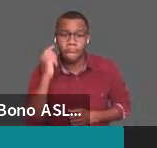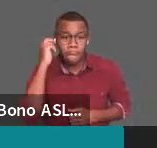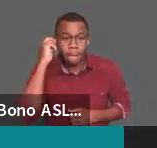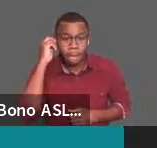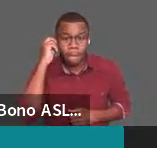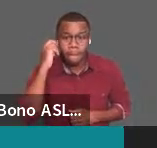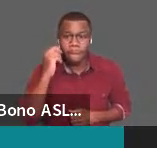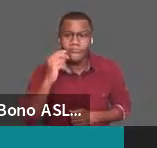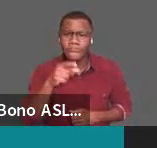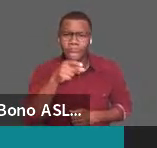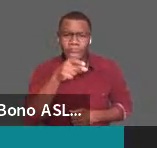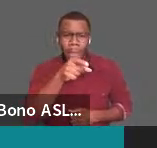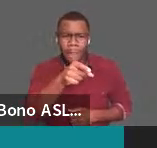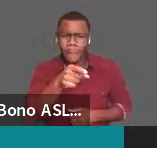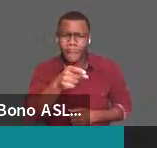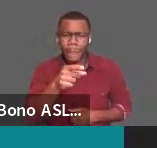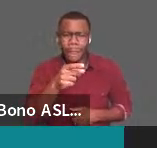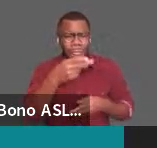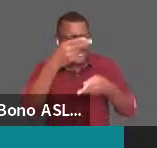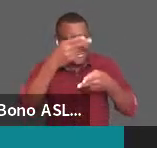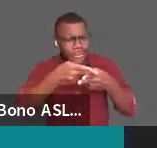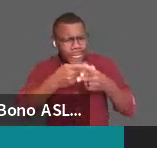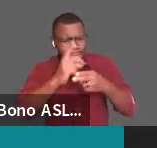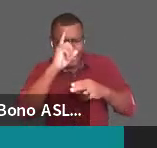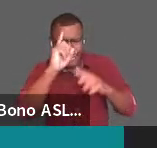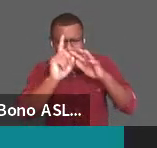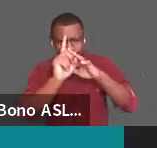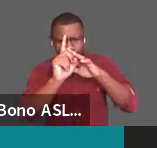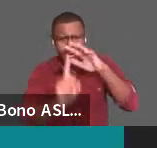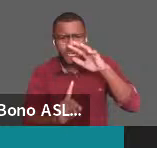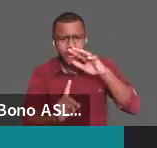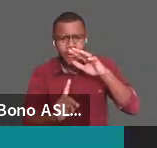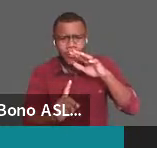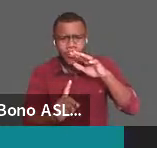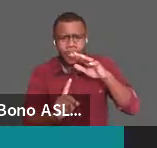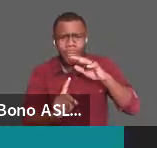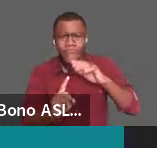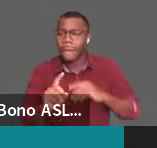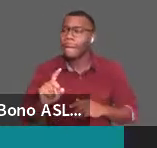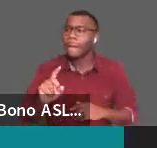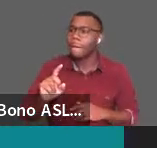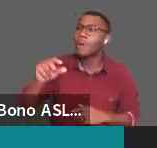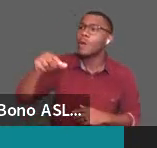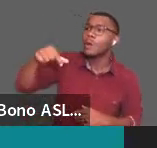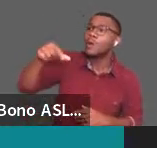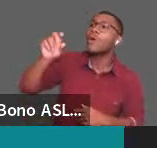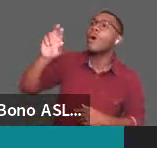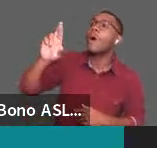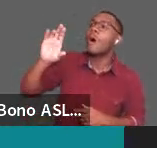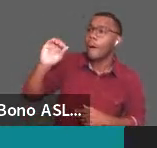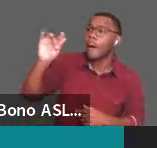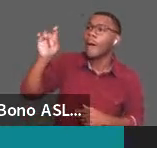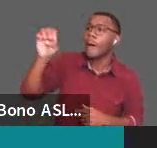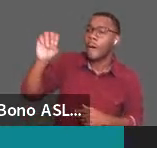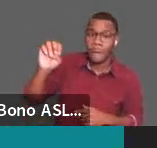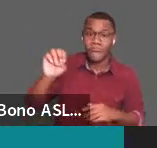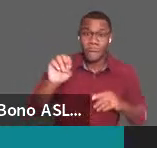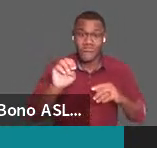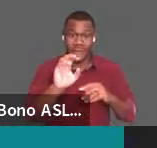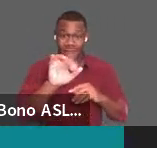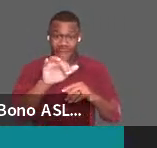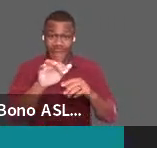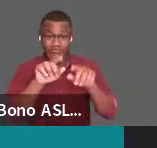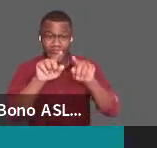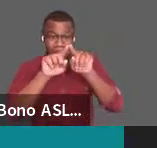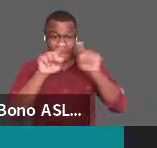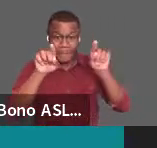I forgot the name of this. You can scan the bar, and then the bar, and then it